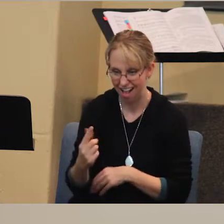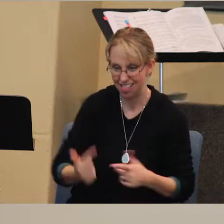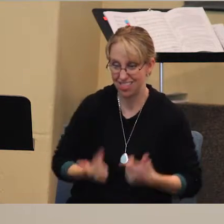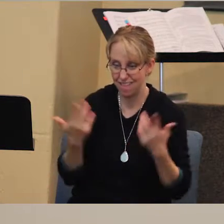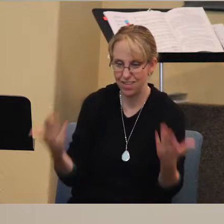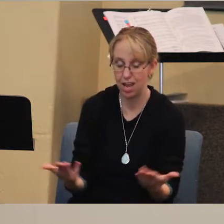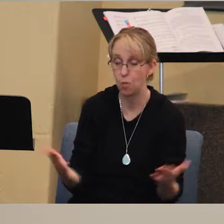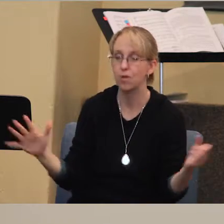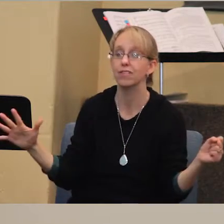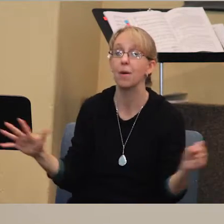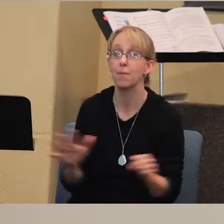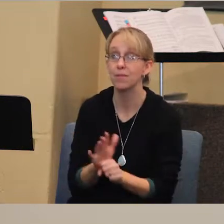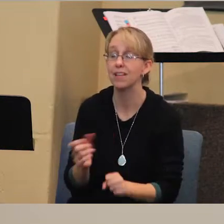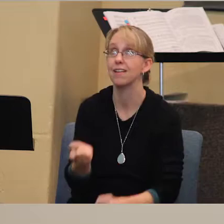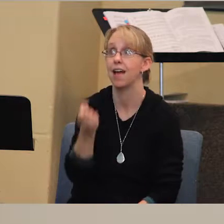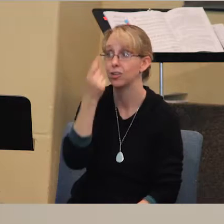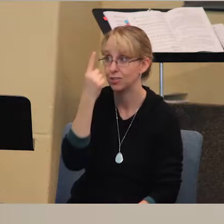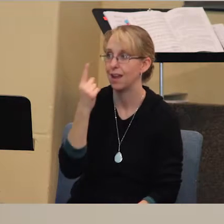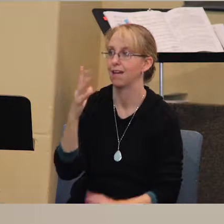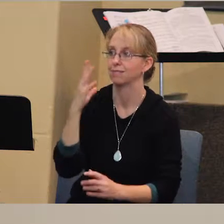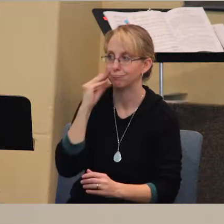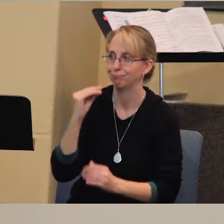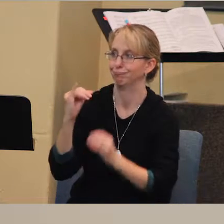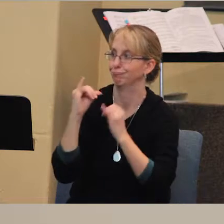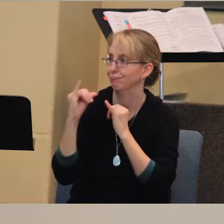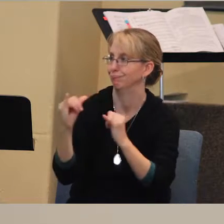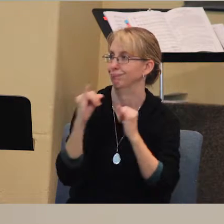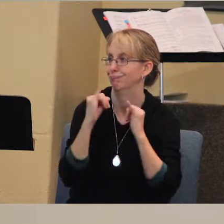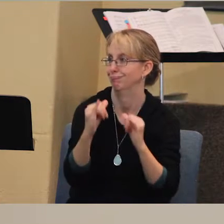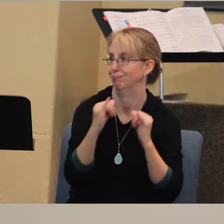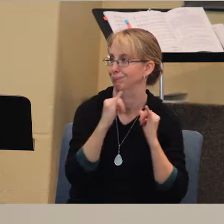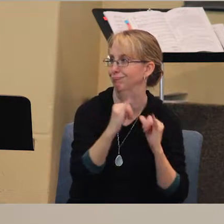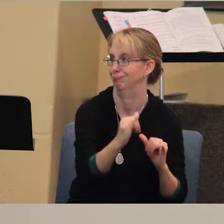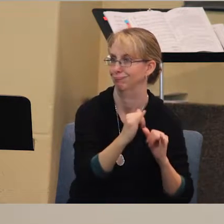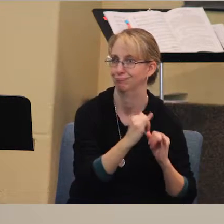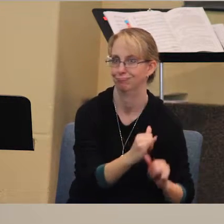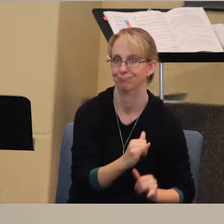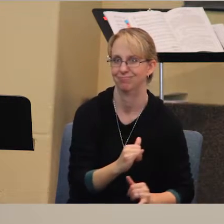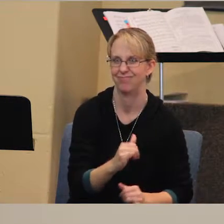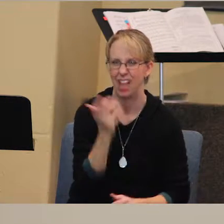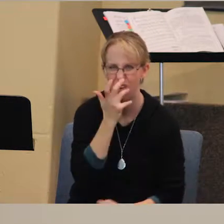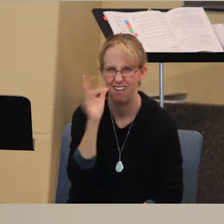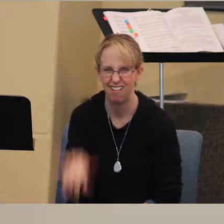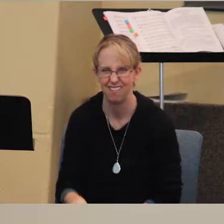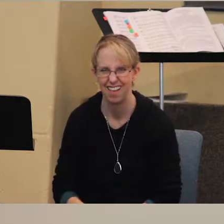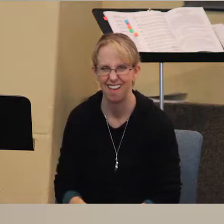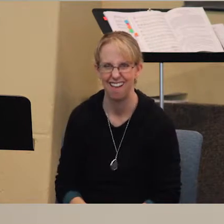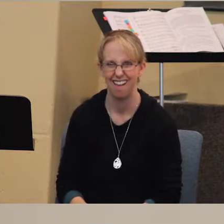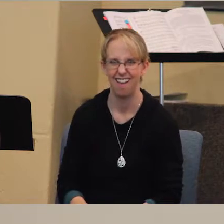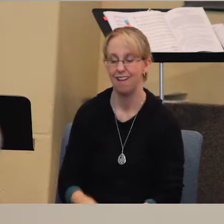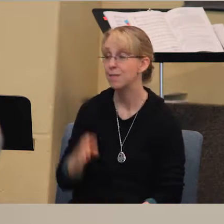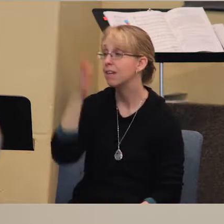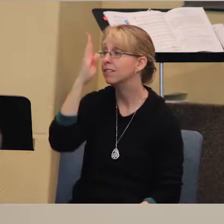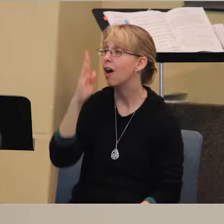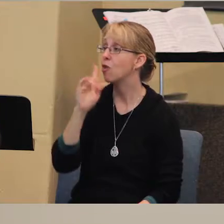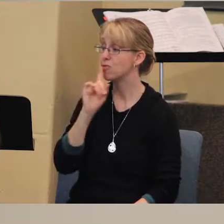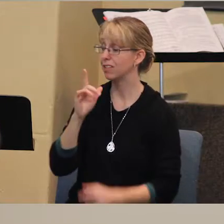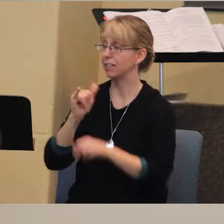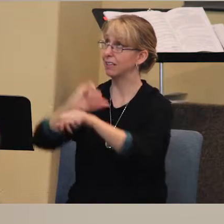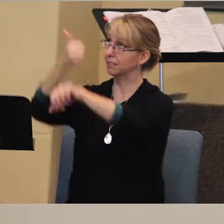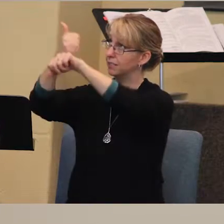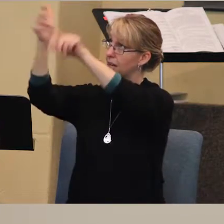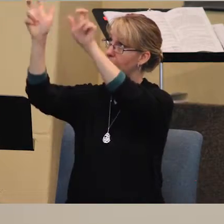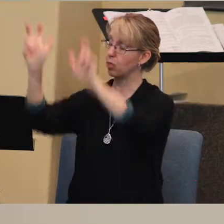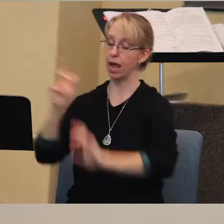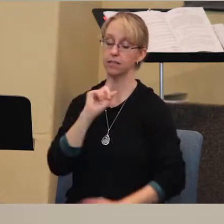understanding of what each and every one of us is going through. How awesome is that? Because God literally could sit on his